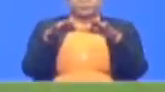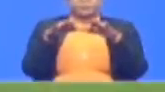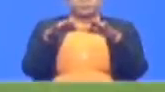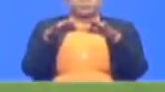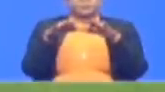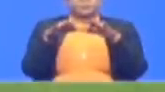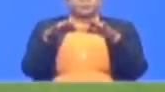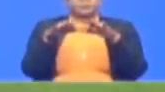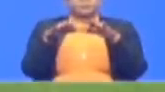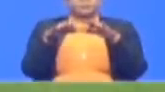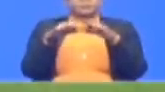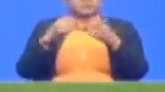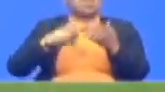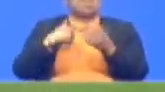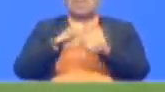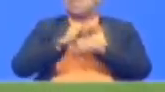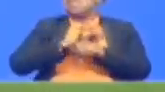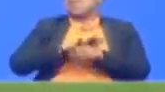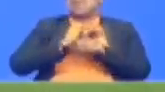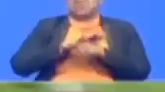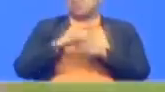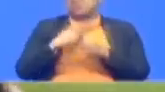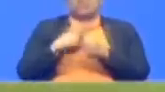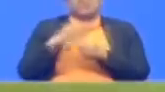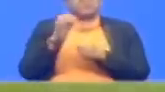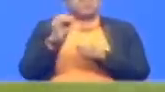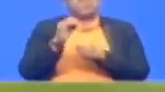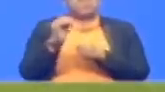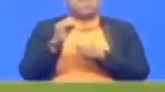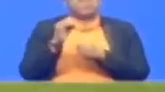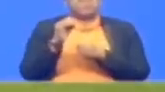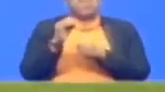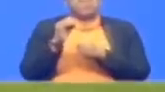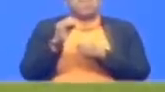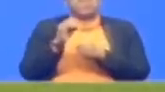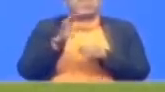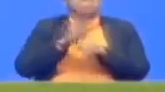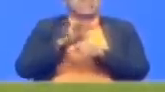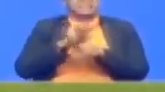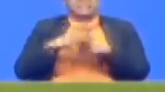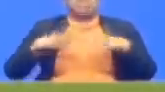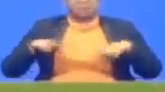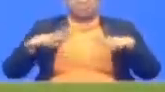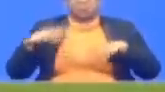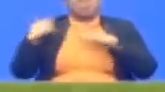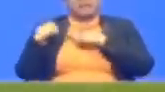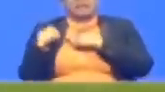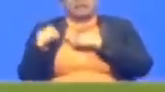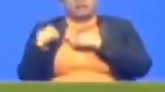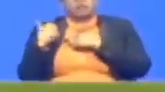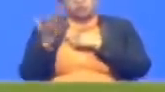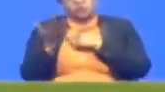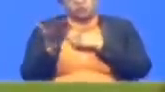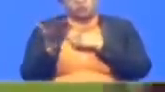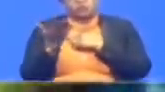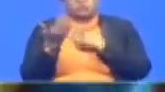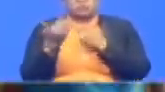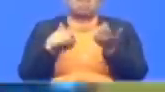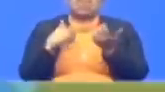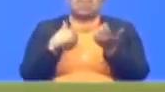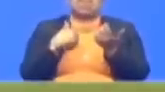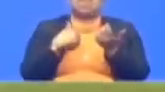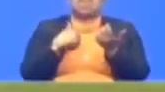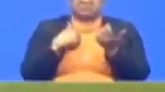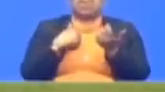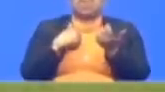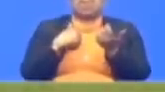No, I'm not under any pressure because, you know, of course, many people will be relying, you know, on you and, you know, but at